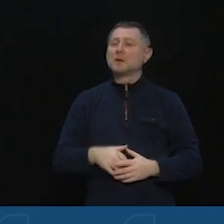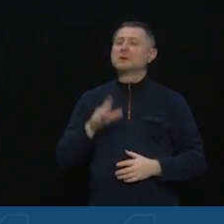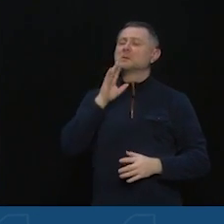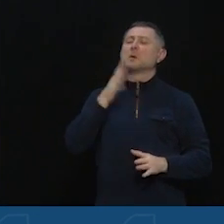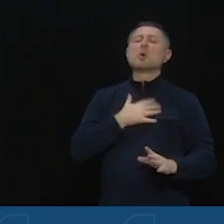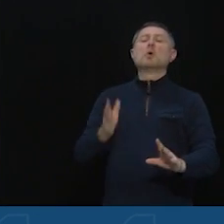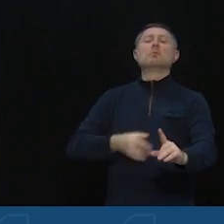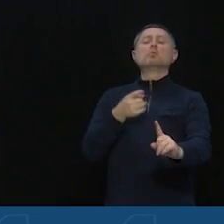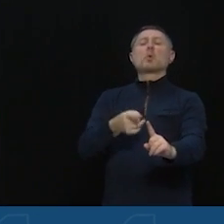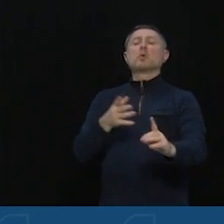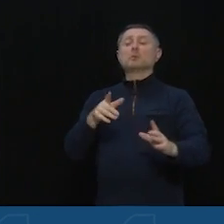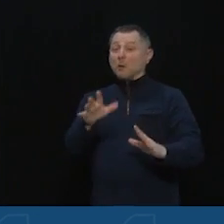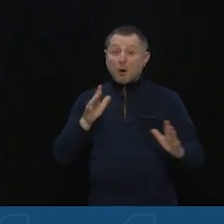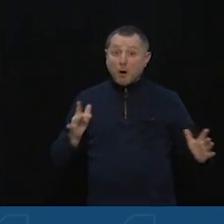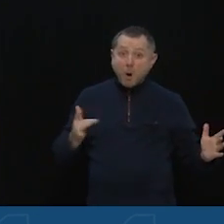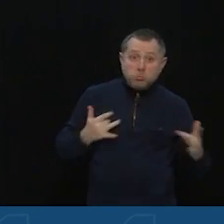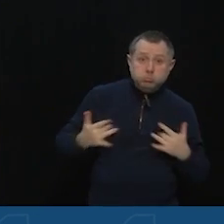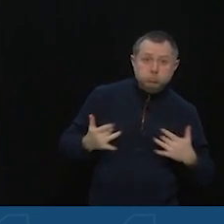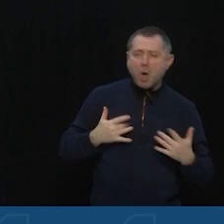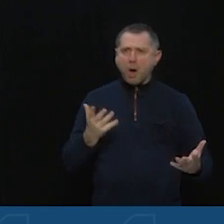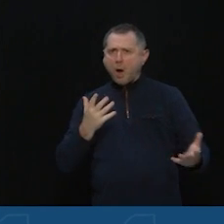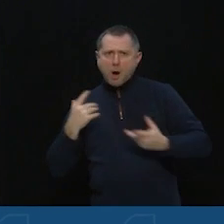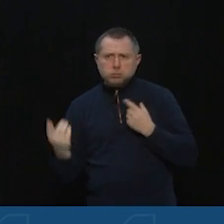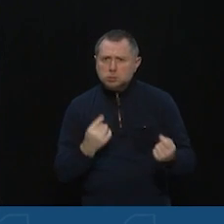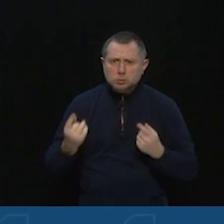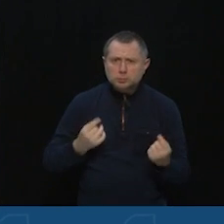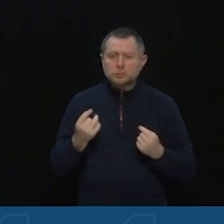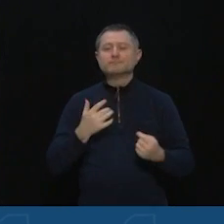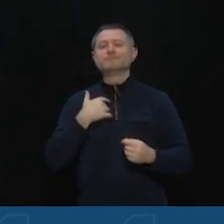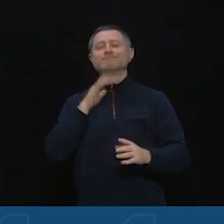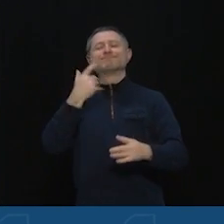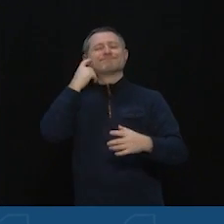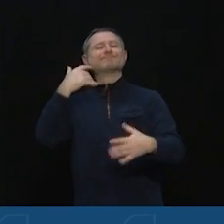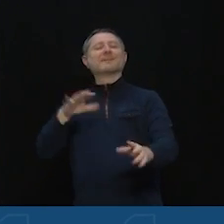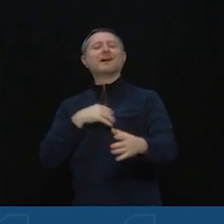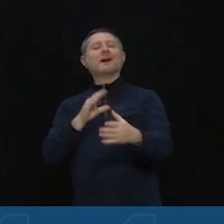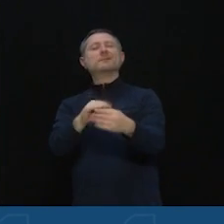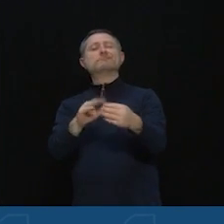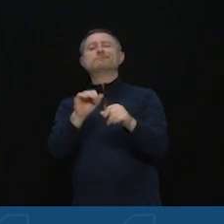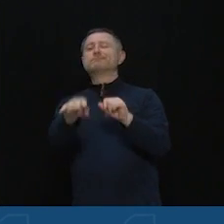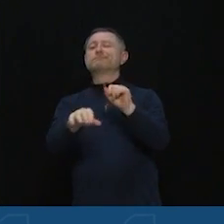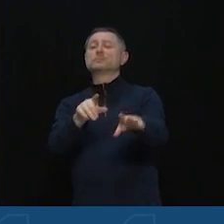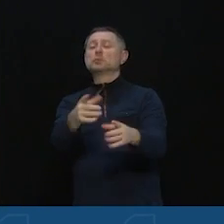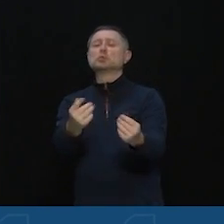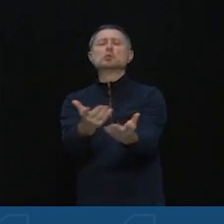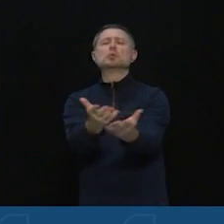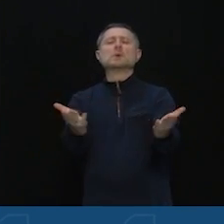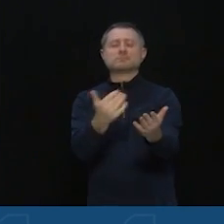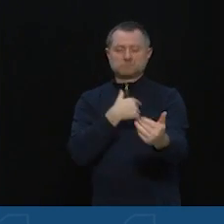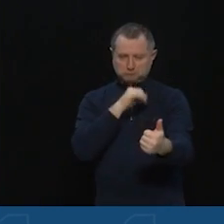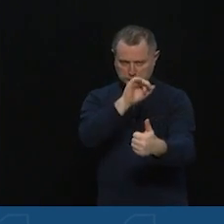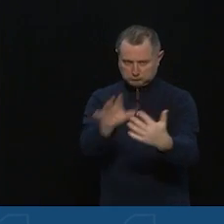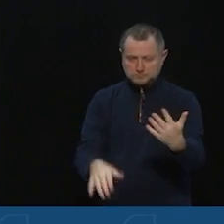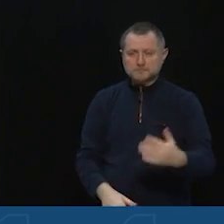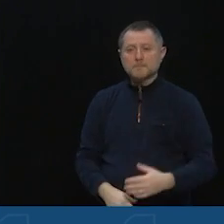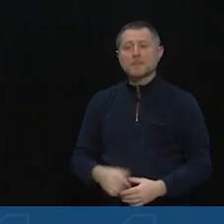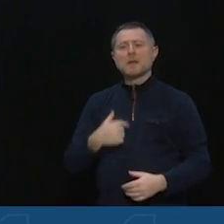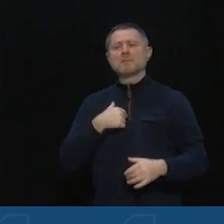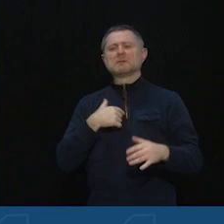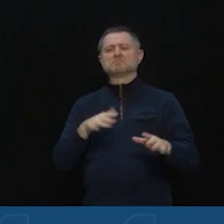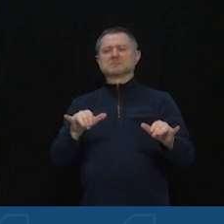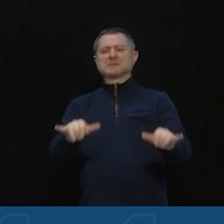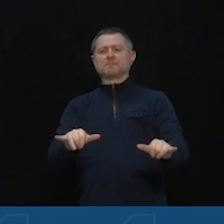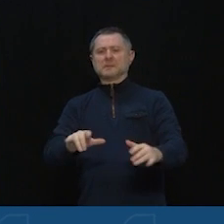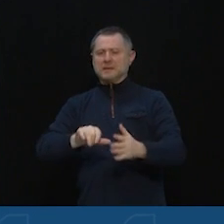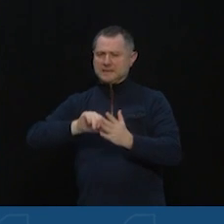about what you should do given the news that you're hearing, I want to just emphasize, as we have been